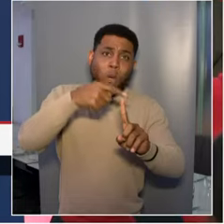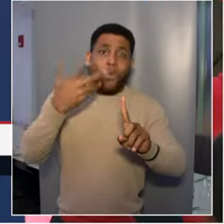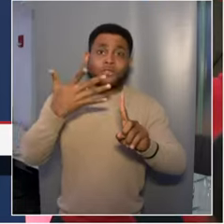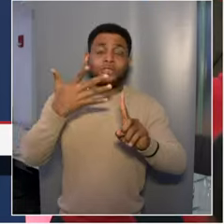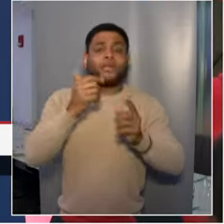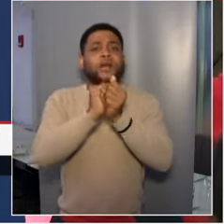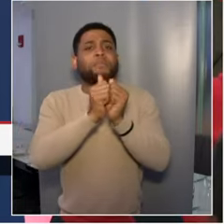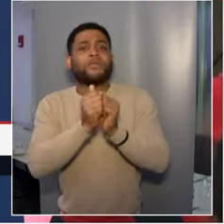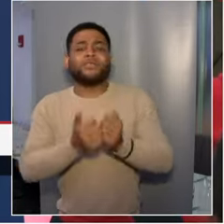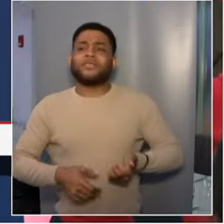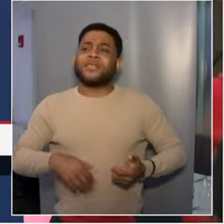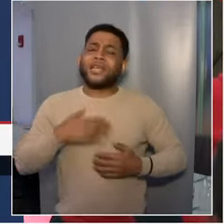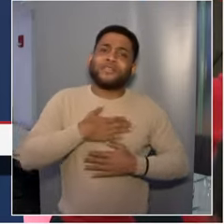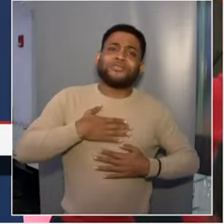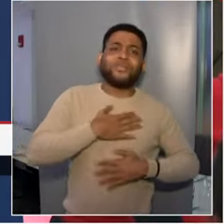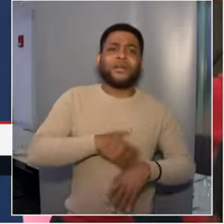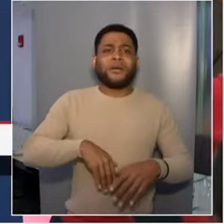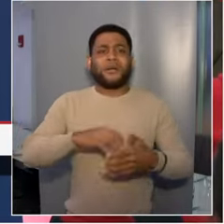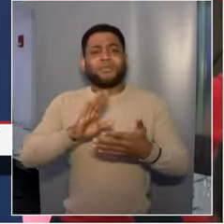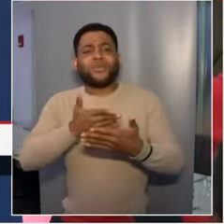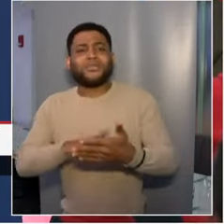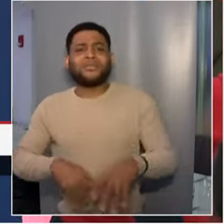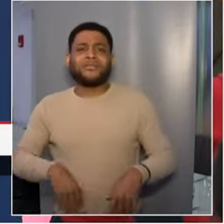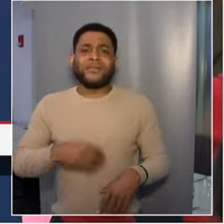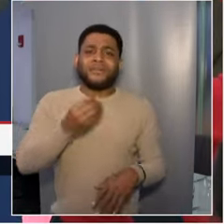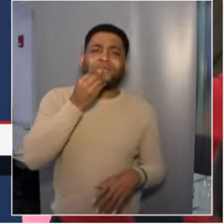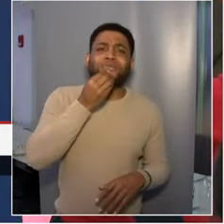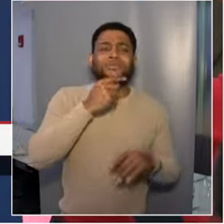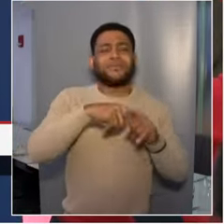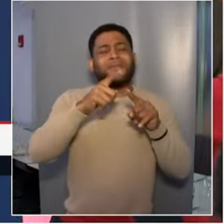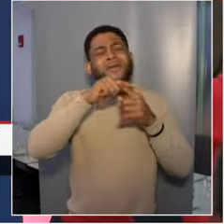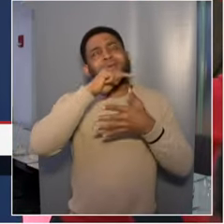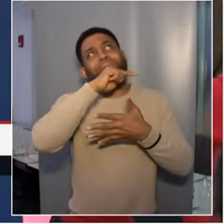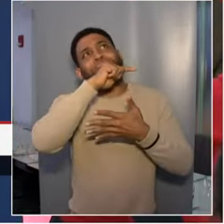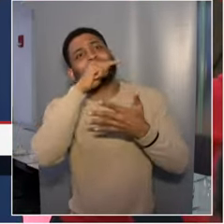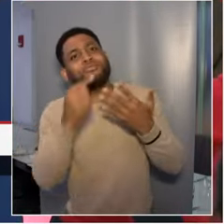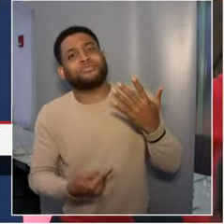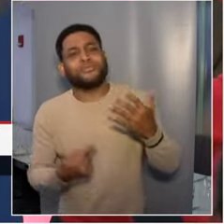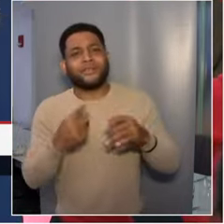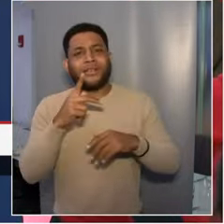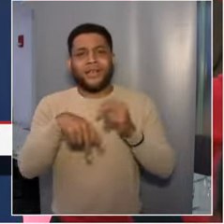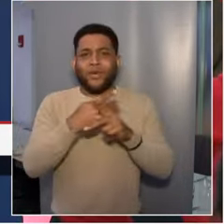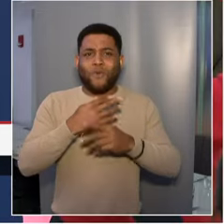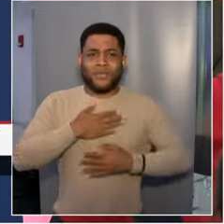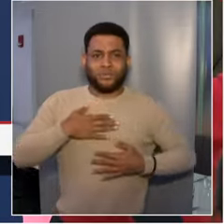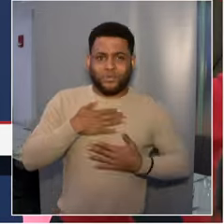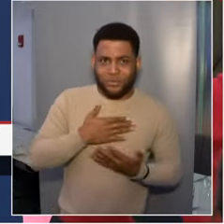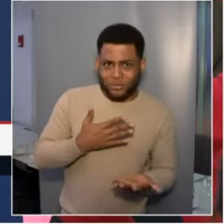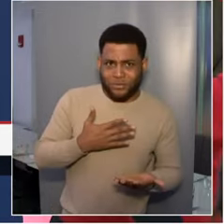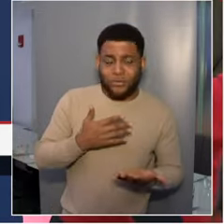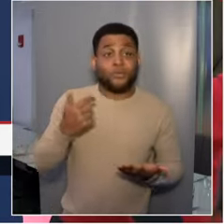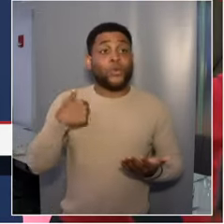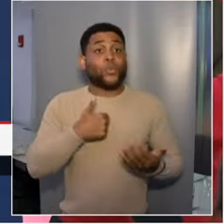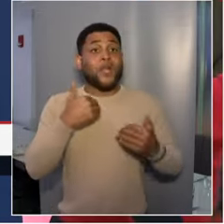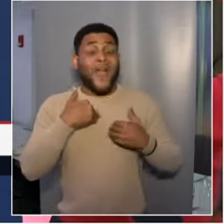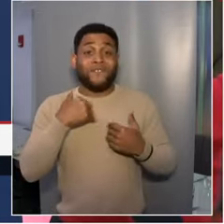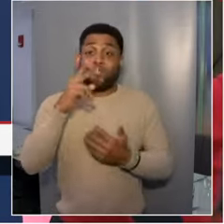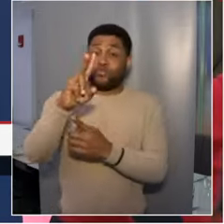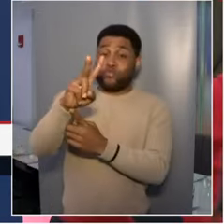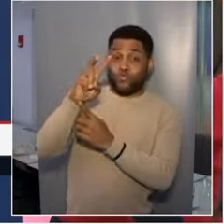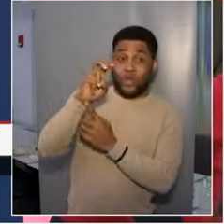music and dining. And we can now have 200,000 square feet that we